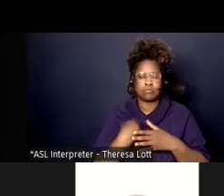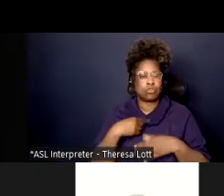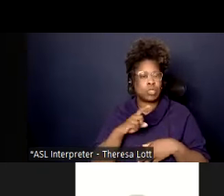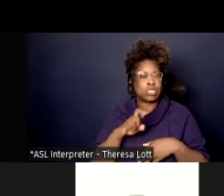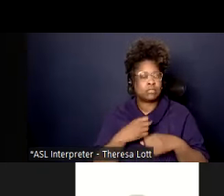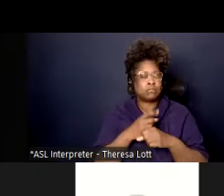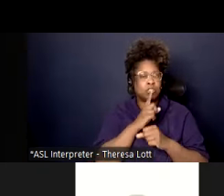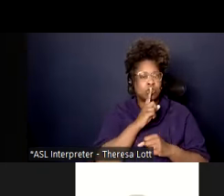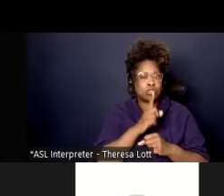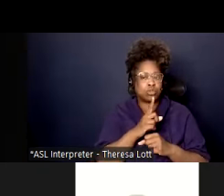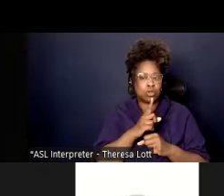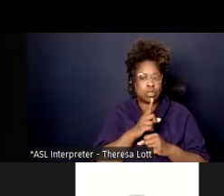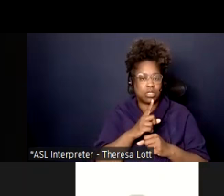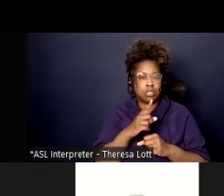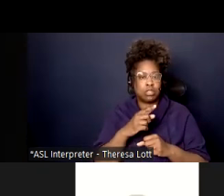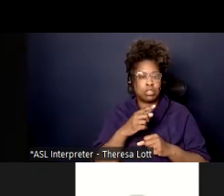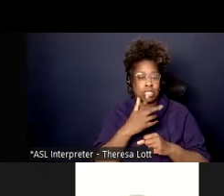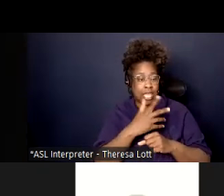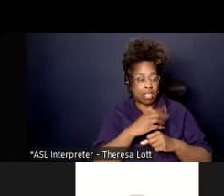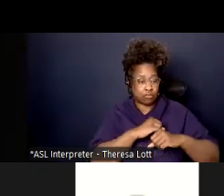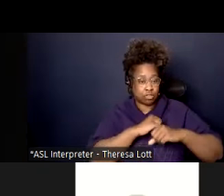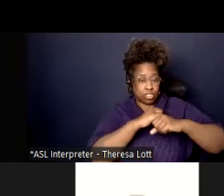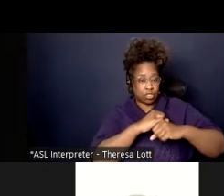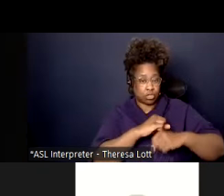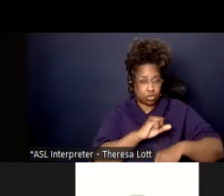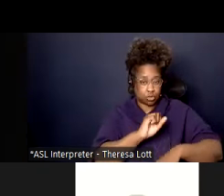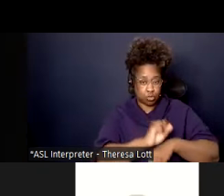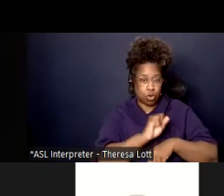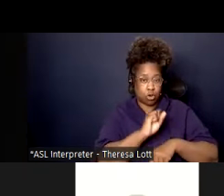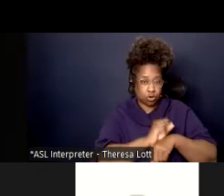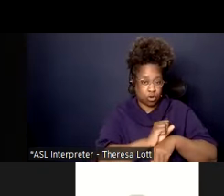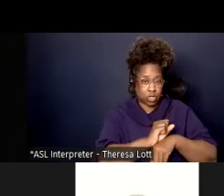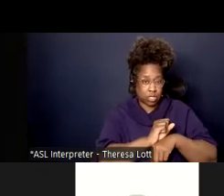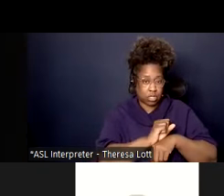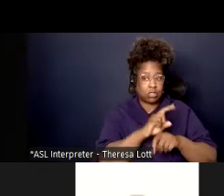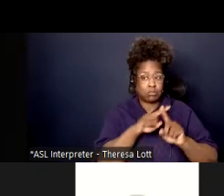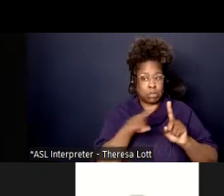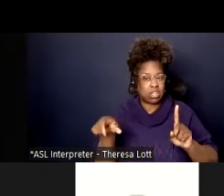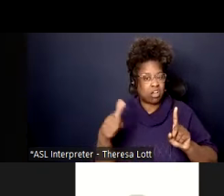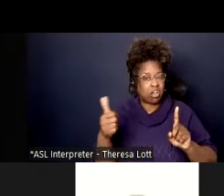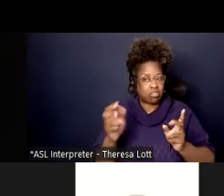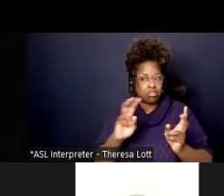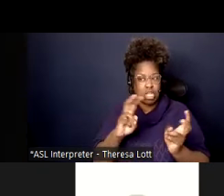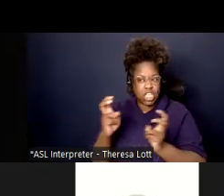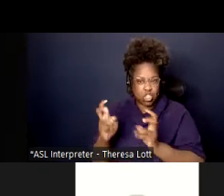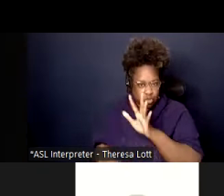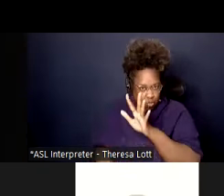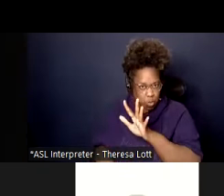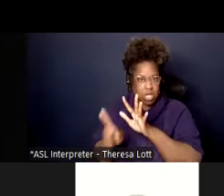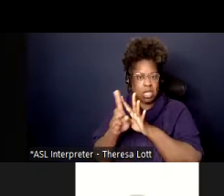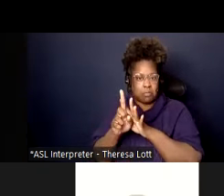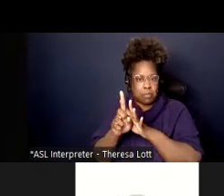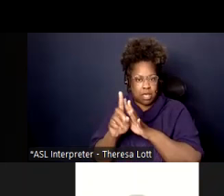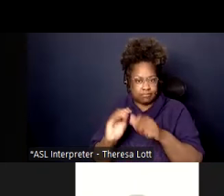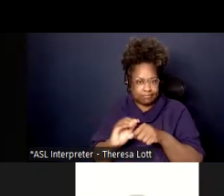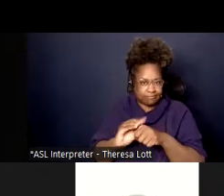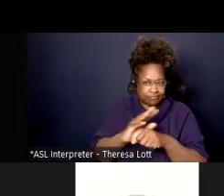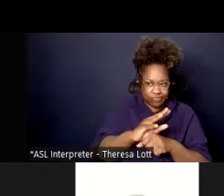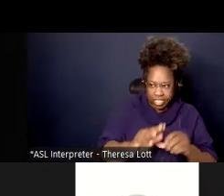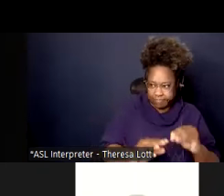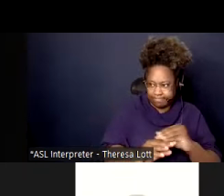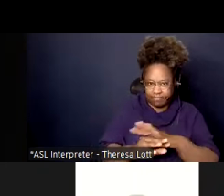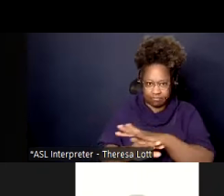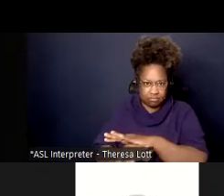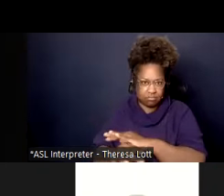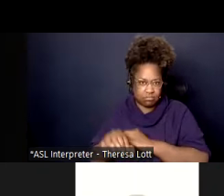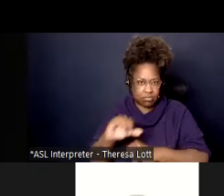we're not just doing this resilience work in a vacuum. Our issues are intersectional too. We should be working to